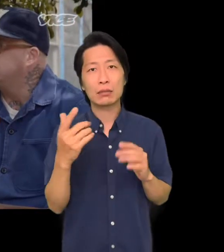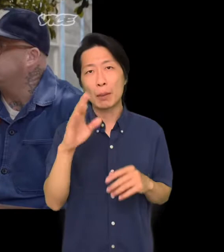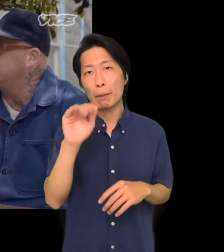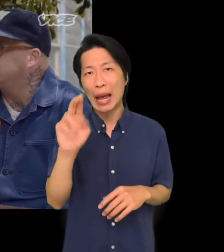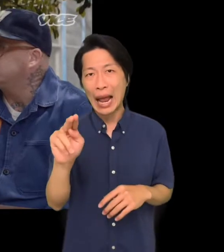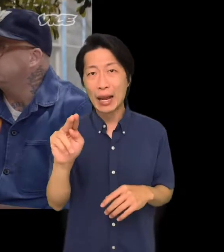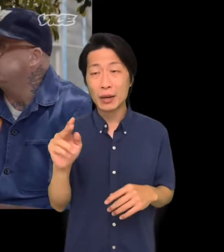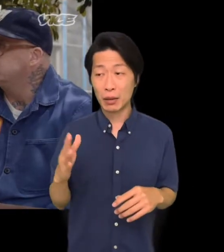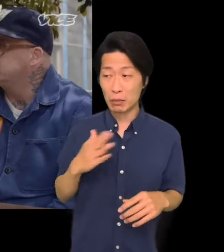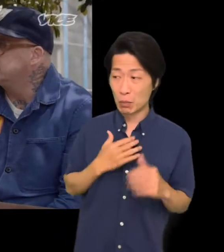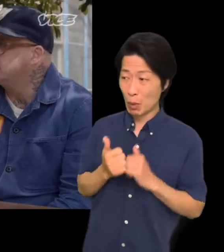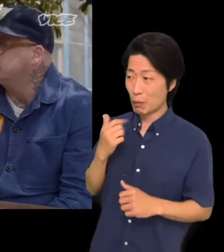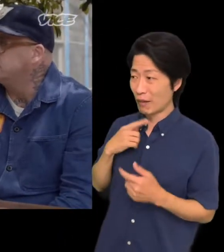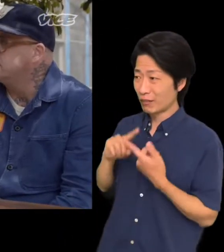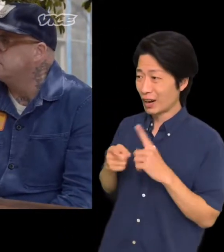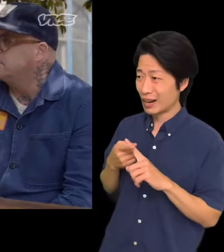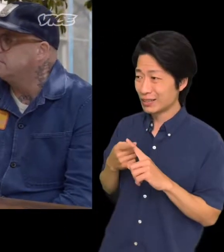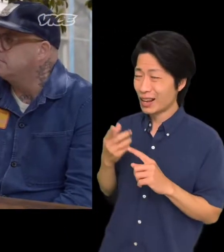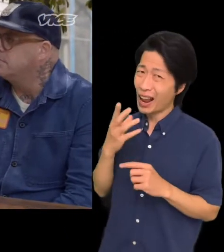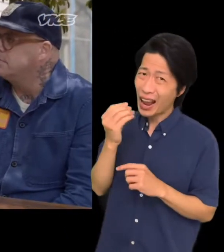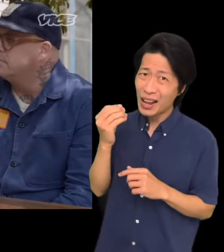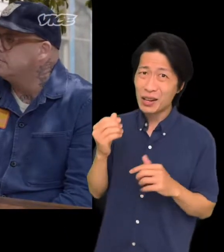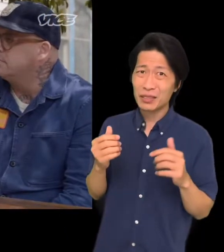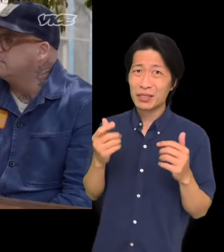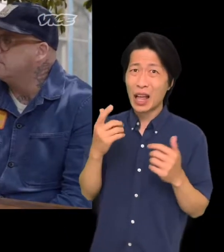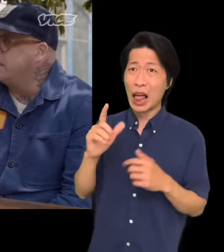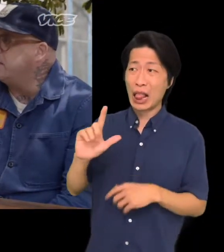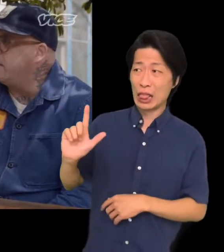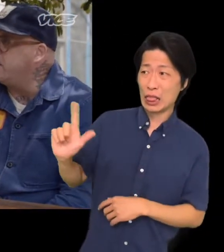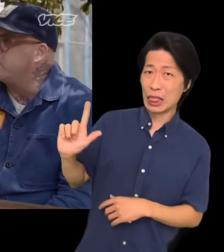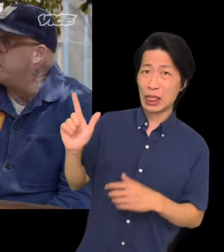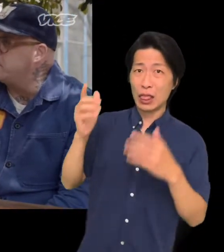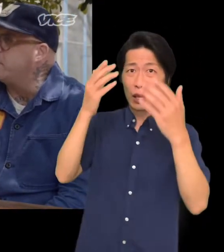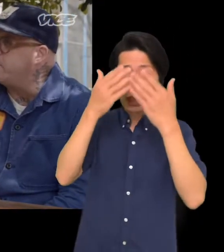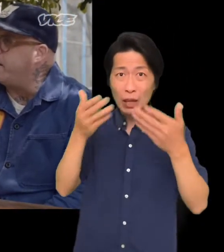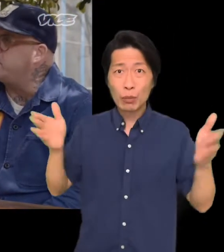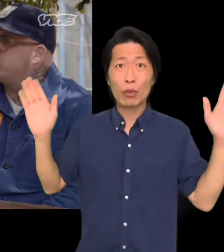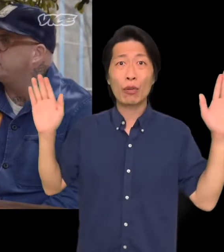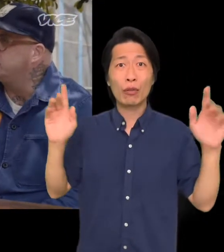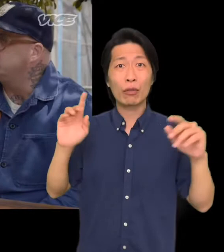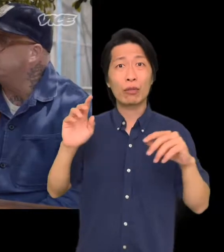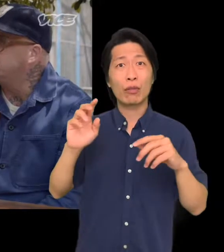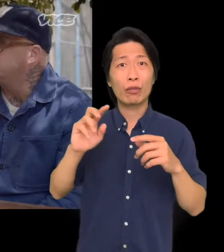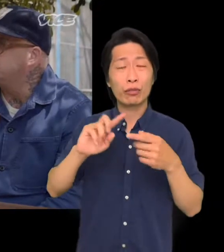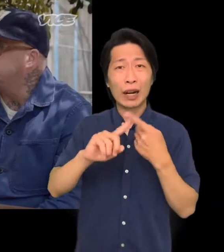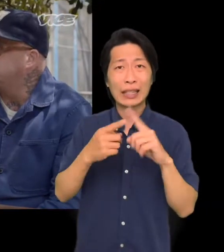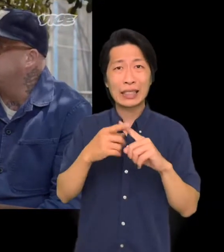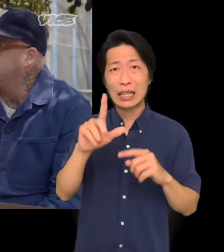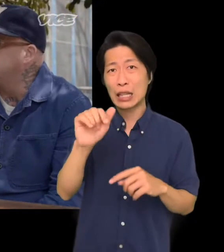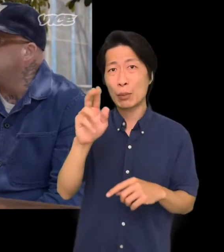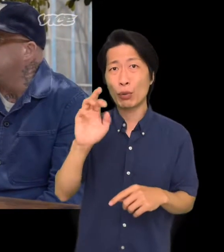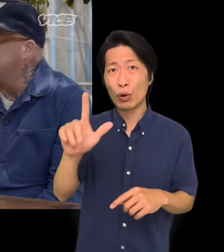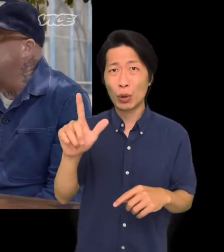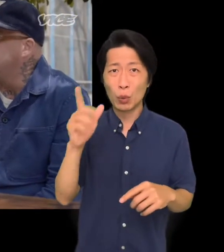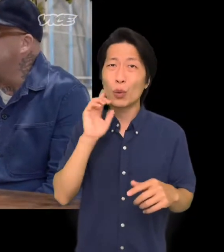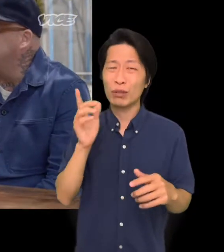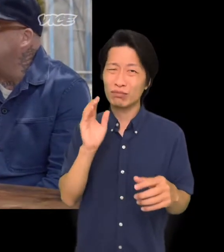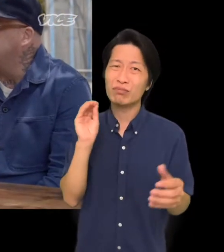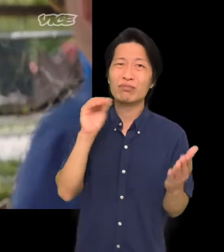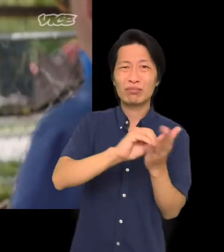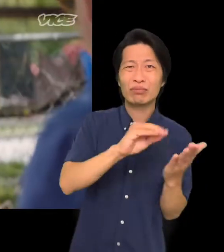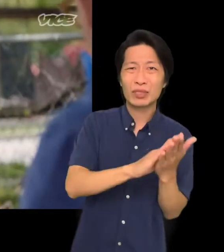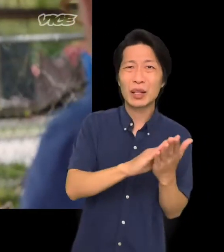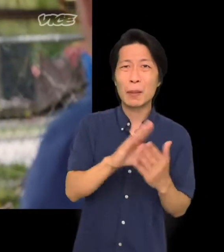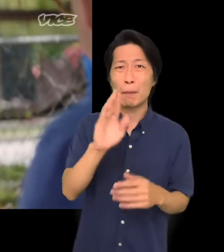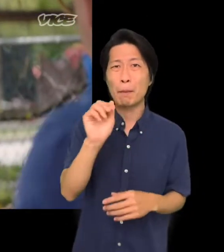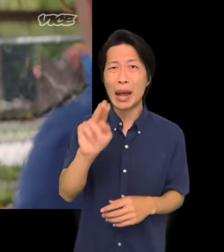Most of my friends that I know, and even some fairly liberal friends are going to, you know, vote to reinstate the